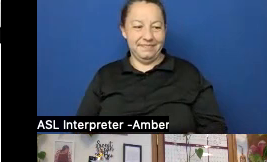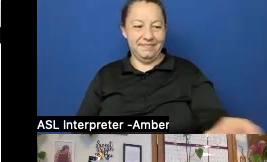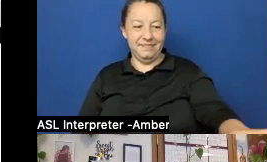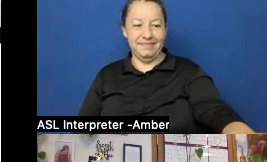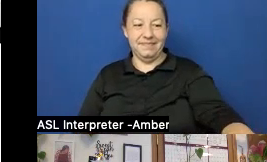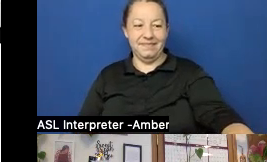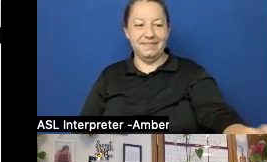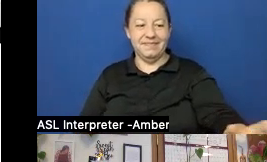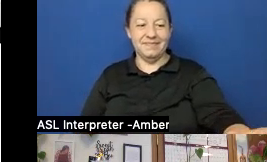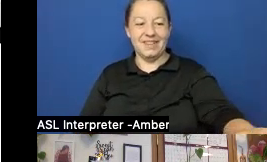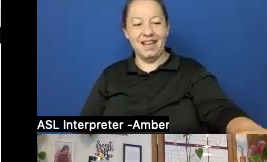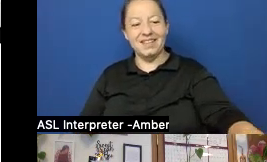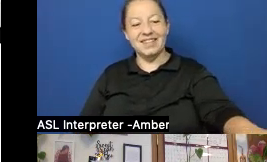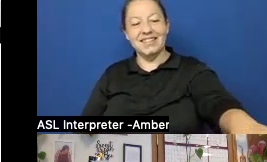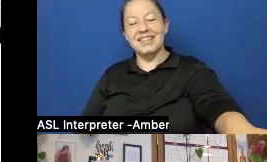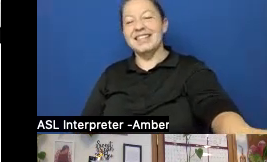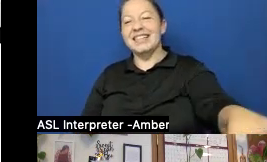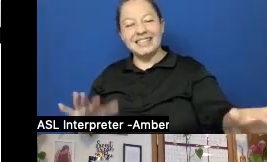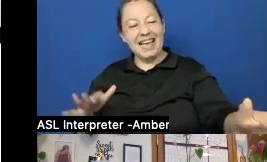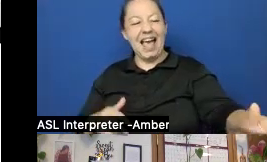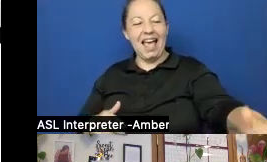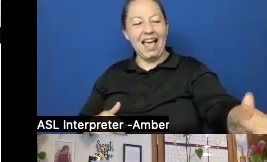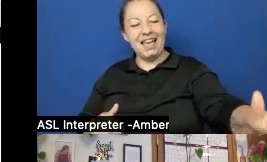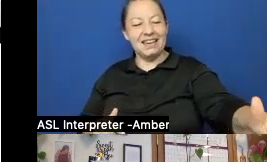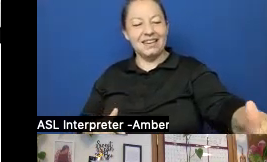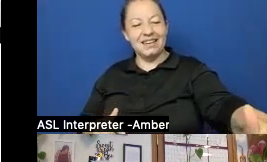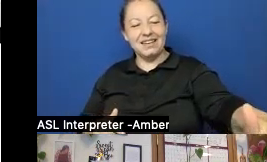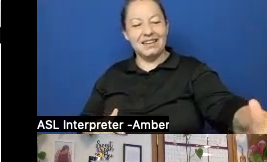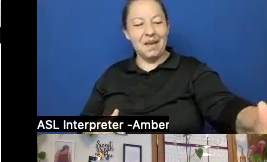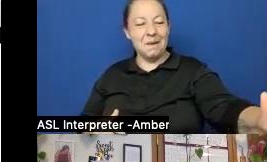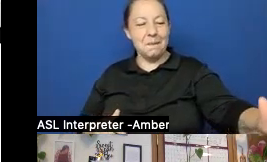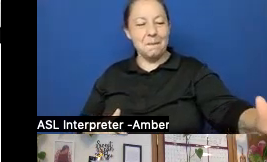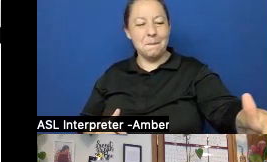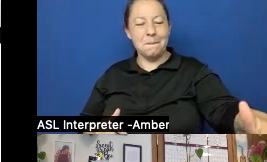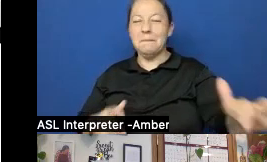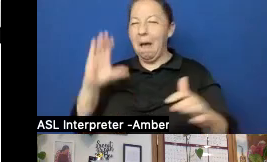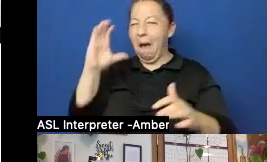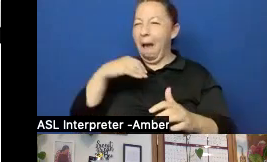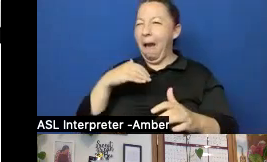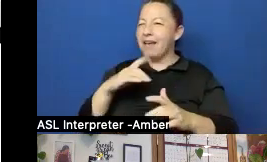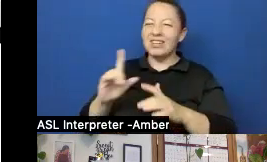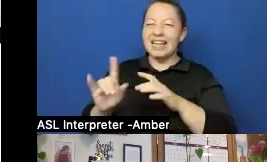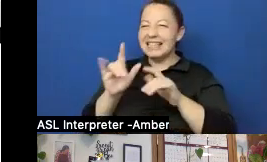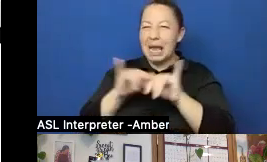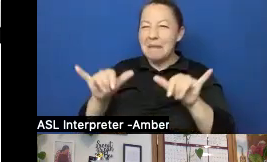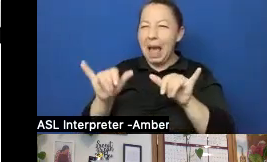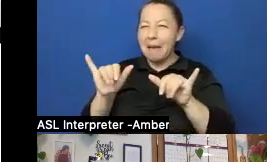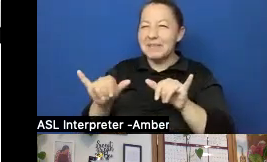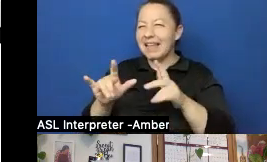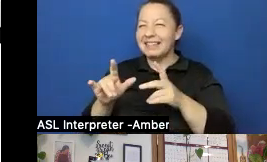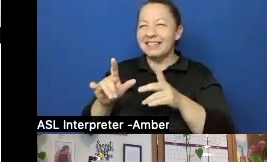It's kind of weird, isn't it? Like just what was coming up, she started talking about. It's kind of